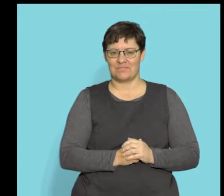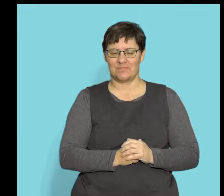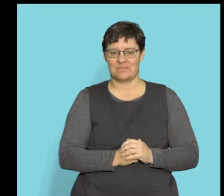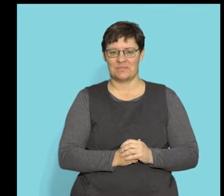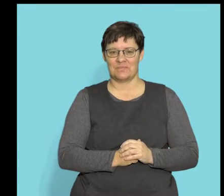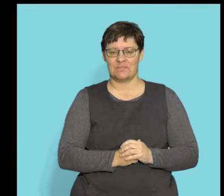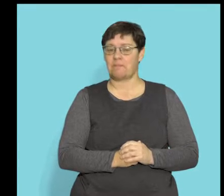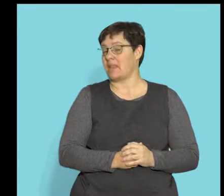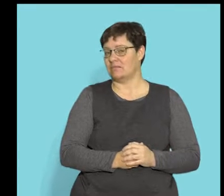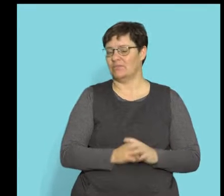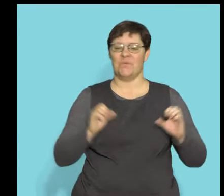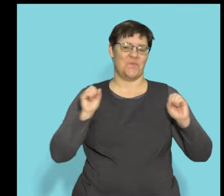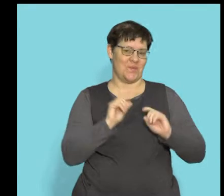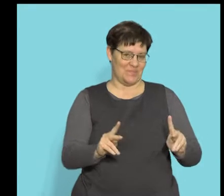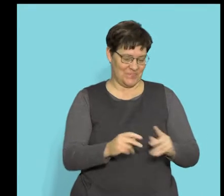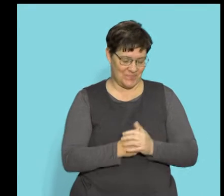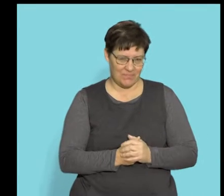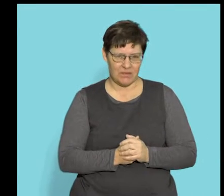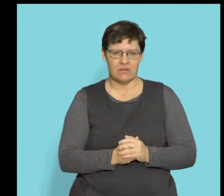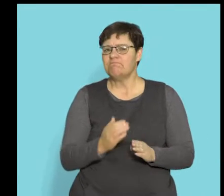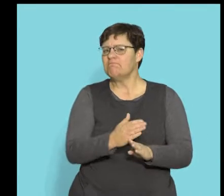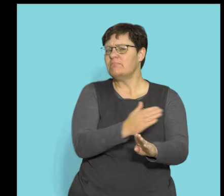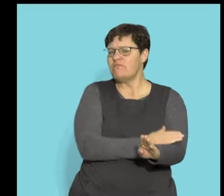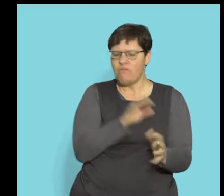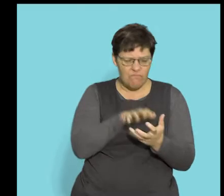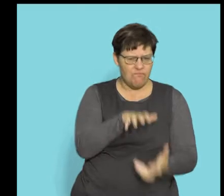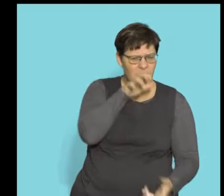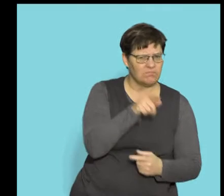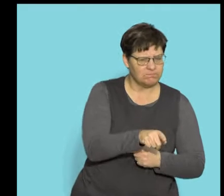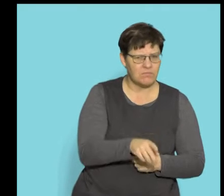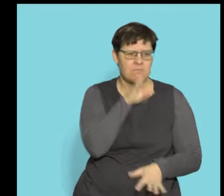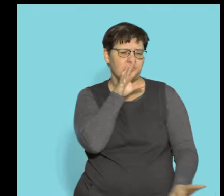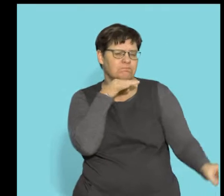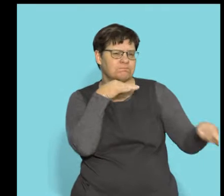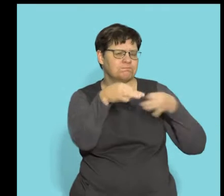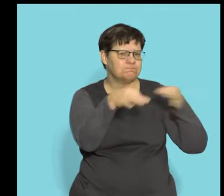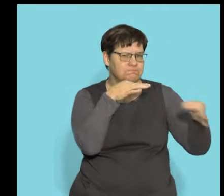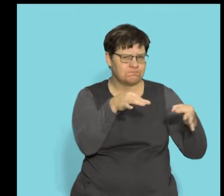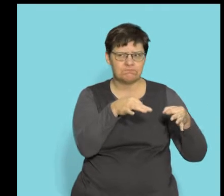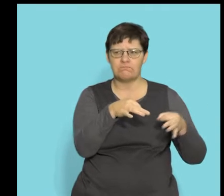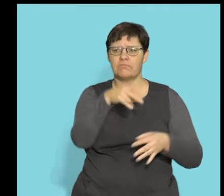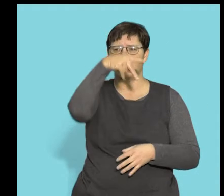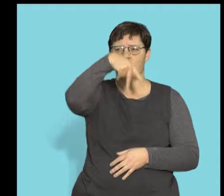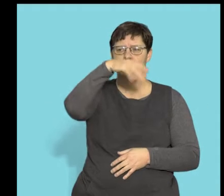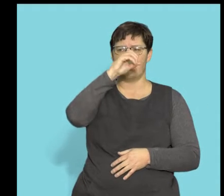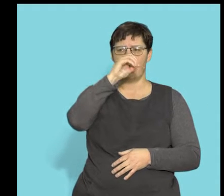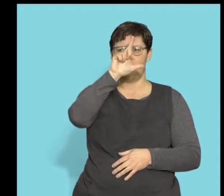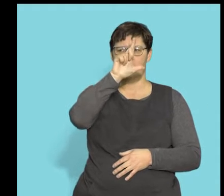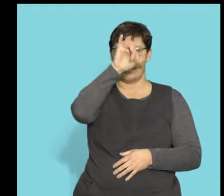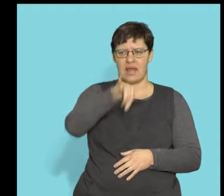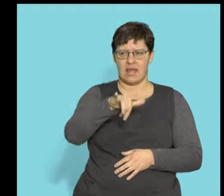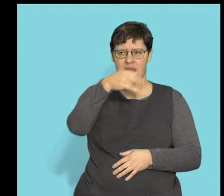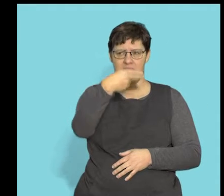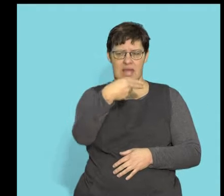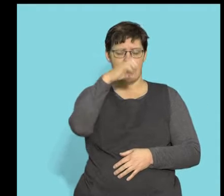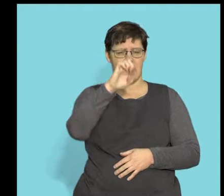Cool everybody, so before we get into volume, I am going to define what a polyhedron is. After I've defined that, I'm